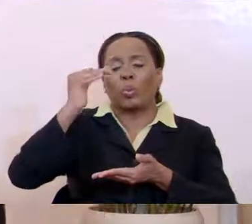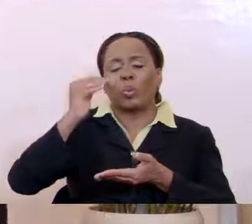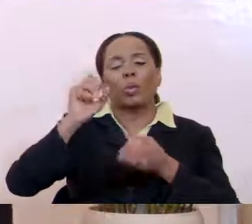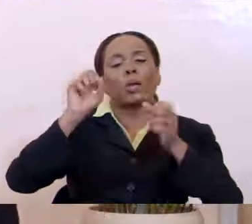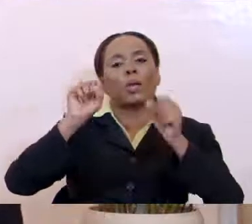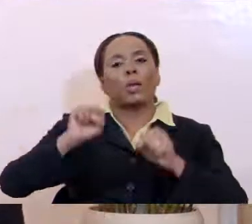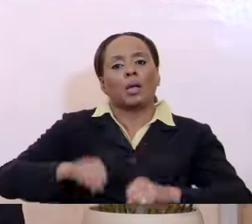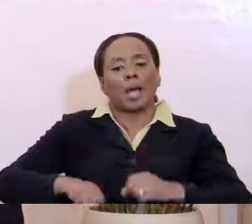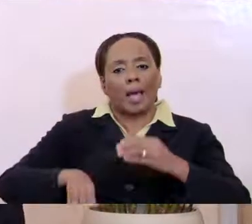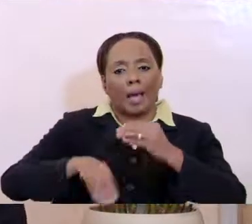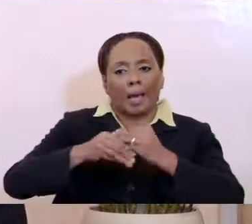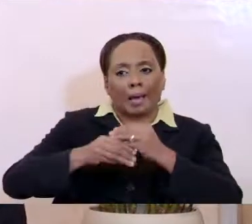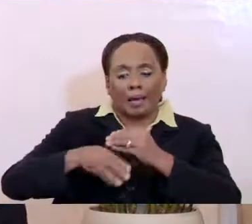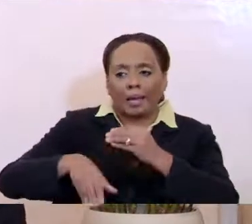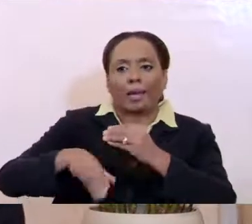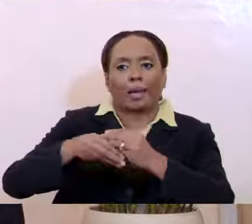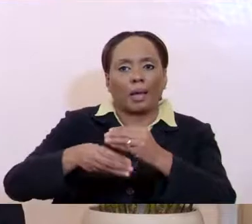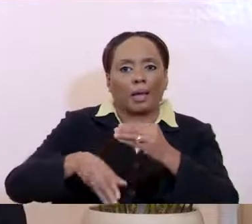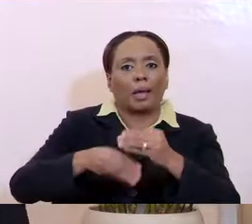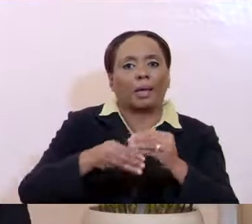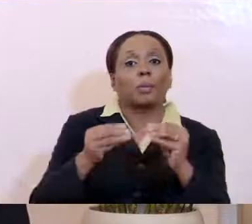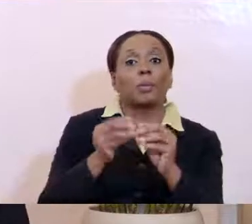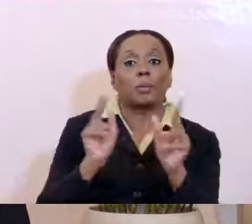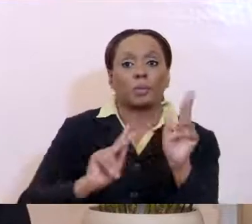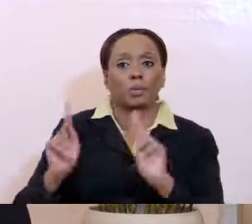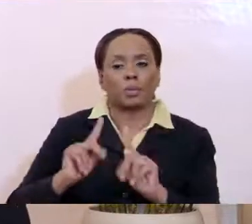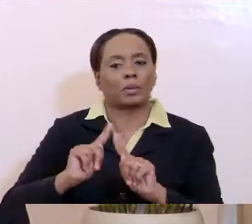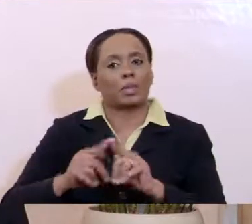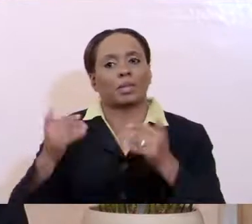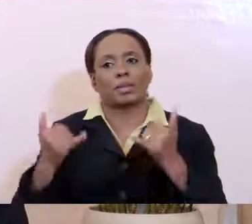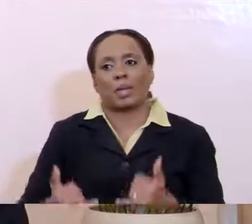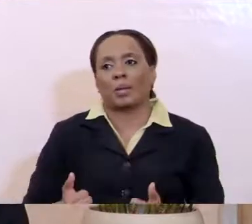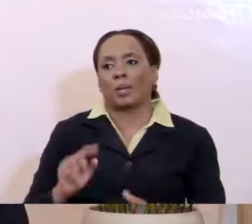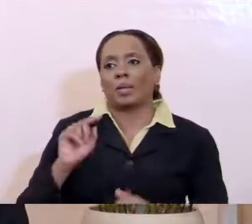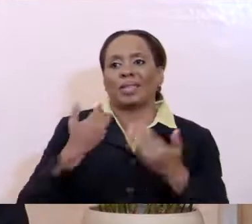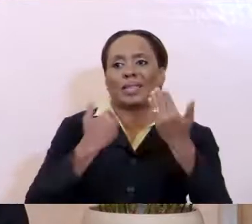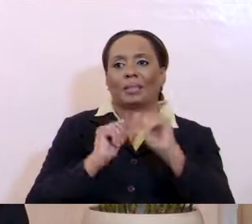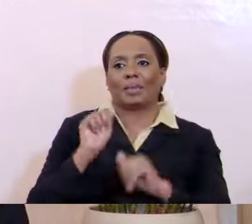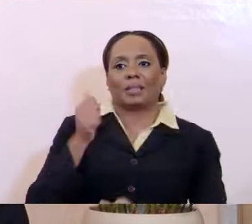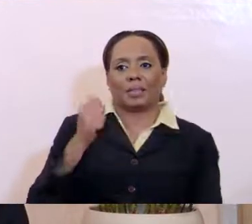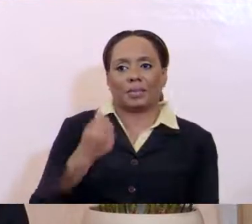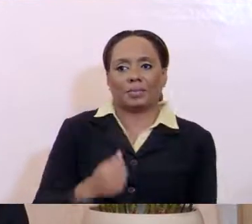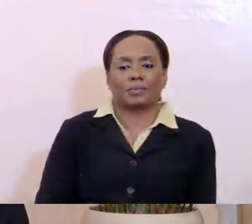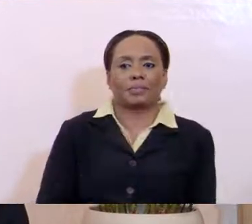relax that particular restriction. But for the moment, I'm afraid it continues.